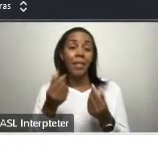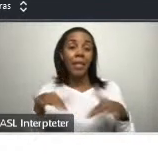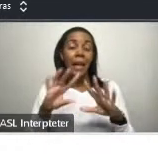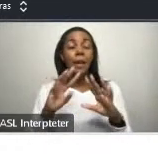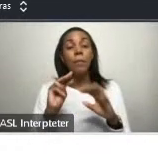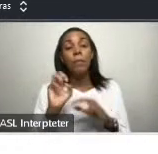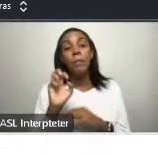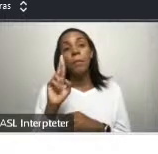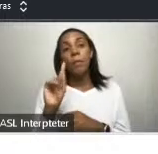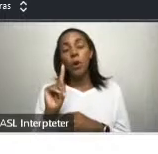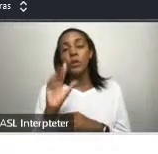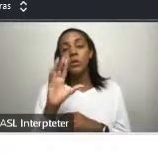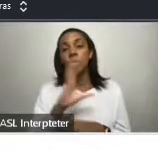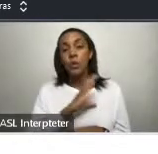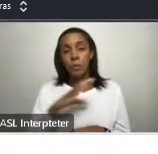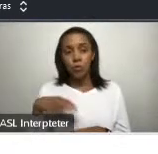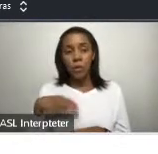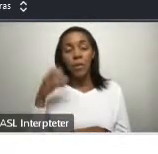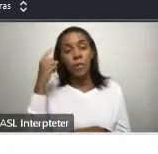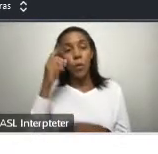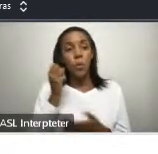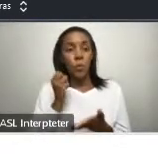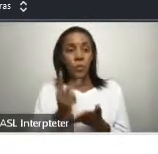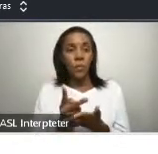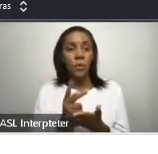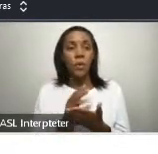review and approval. Next slide.